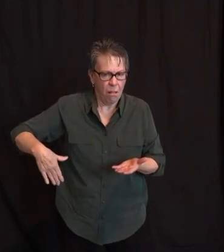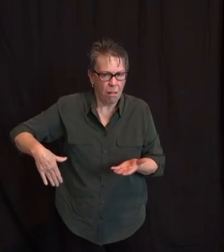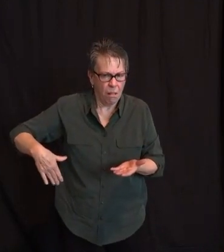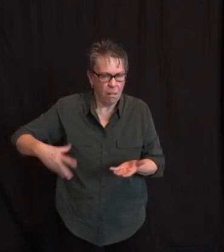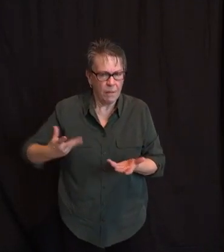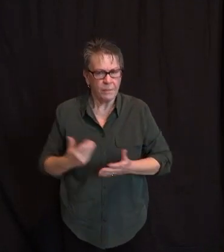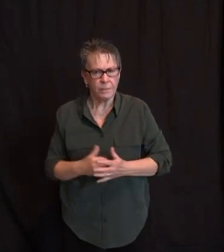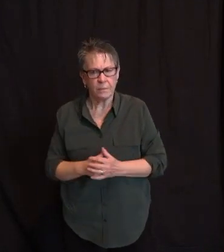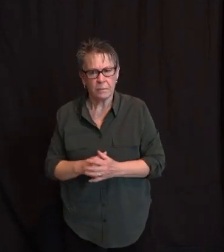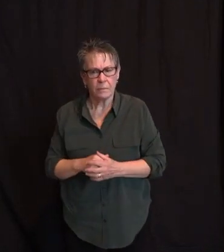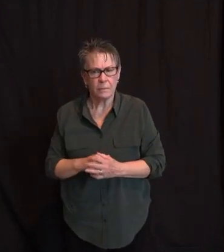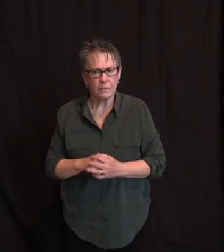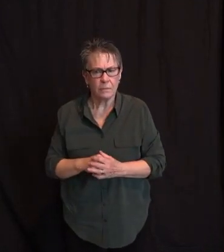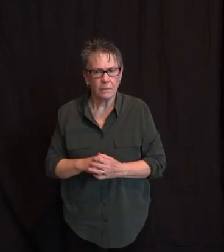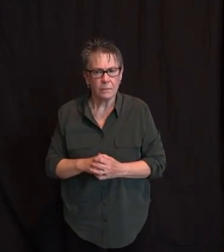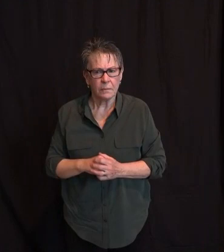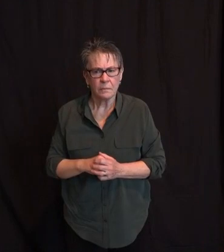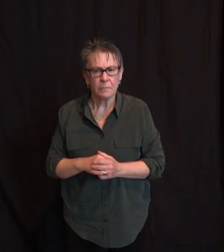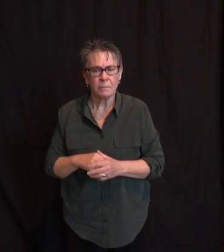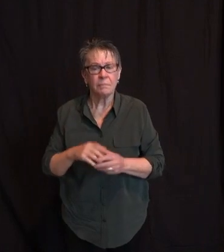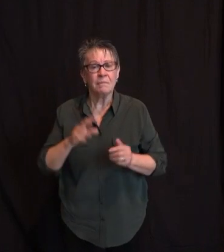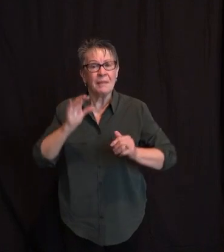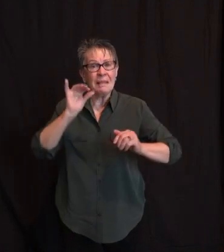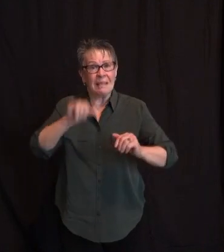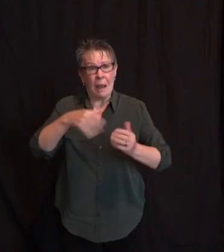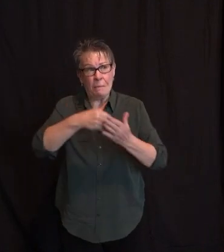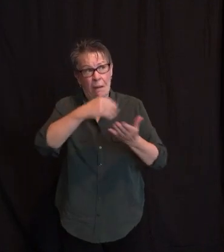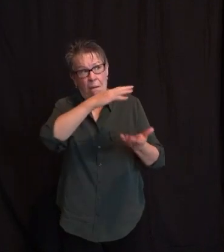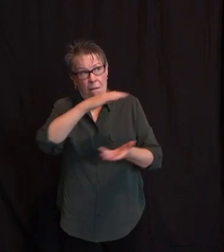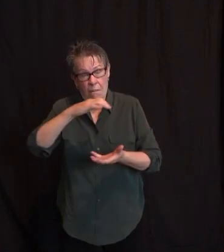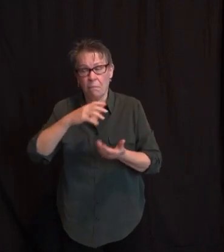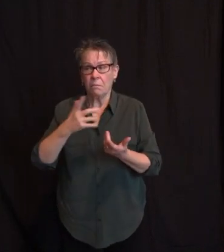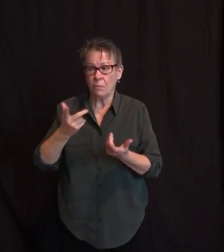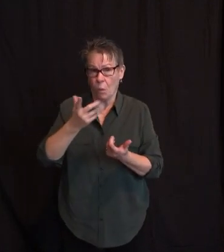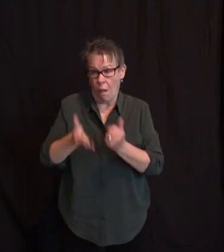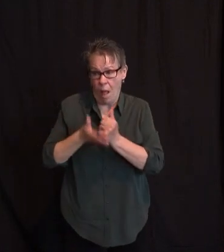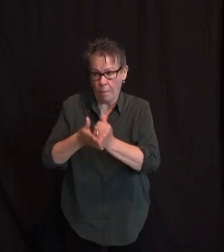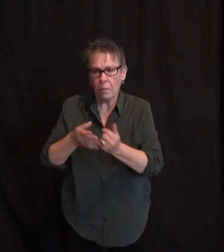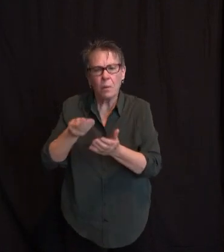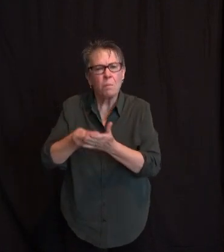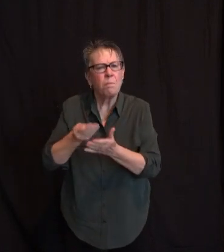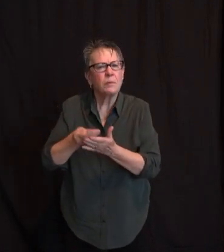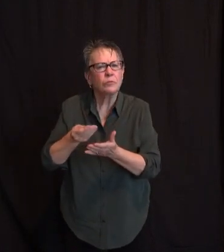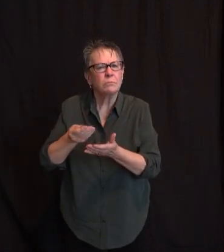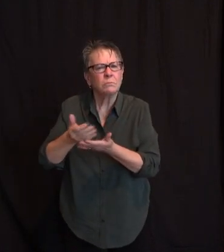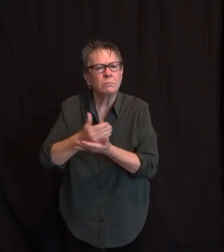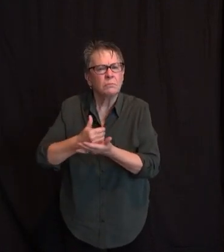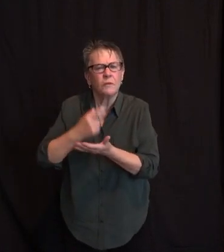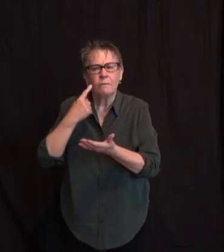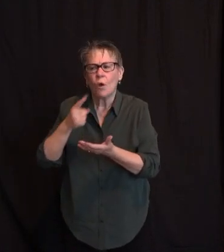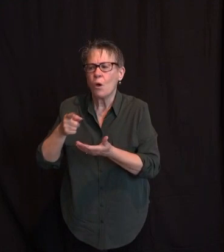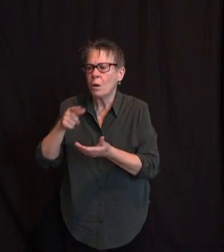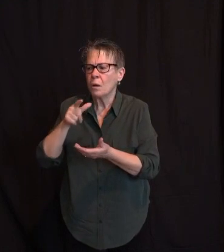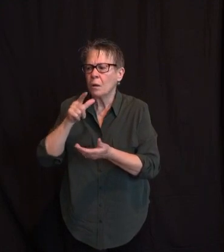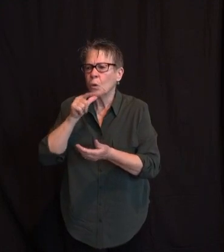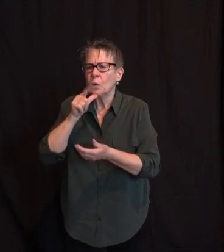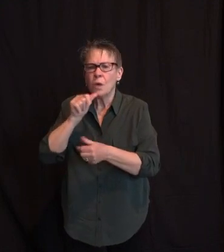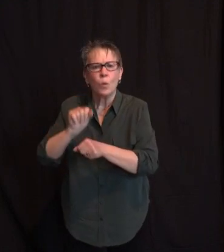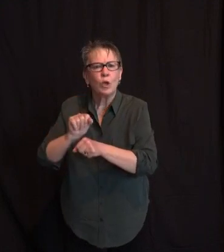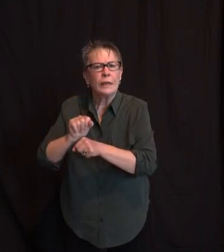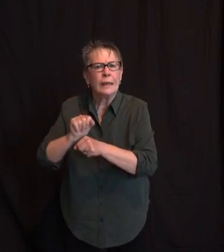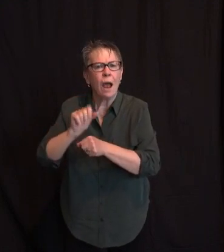Angelo was here the other day, and we've got an overwhelming demand. We've got legacy systems. We could use all the